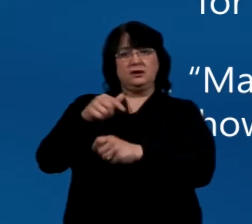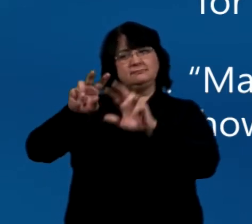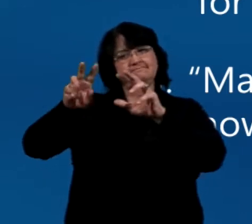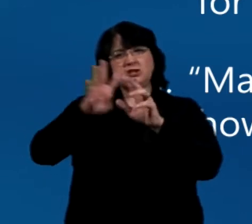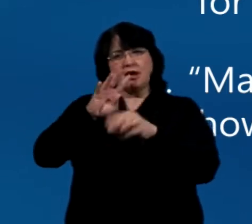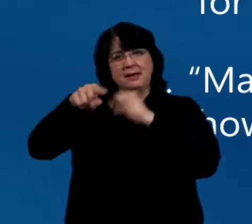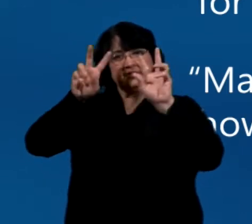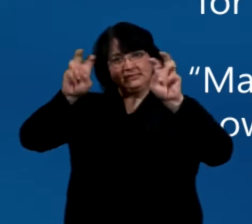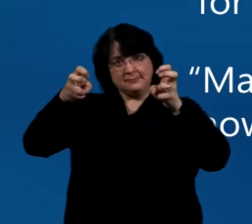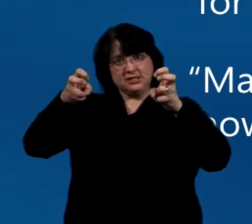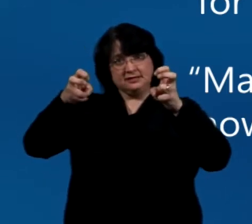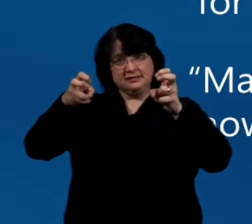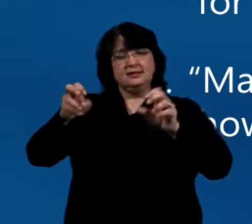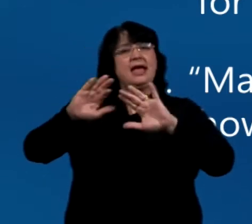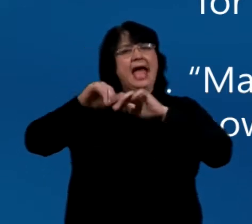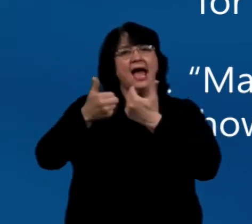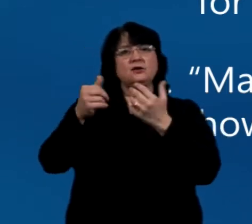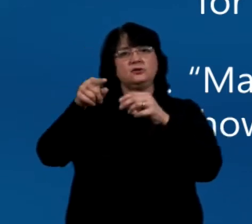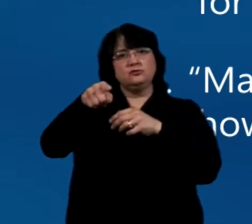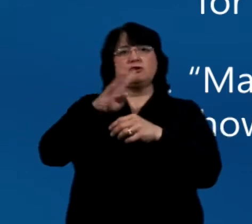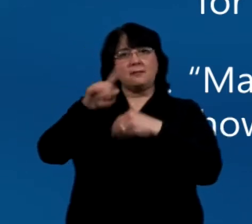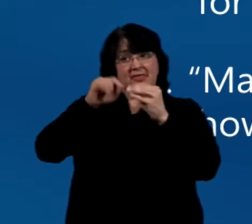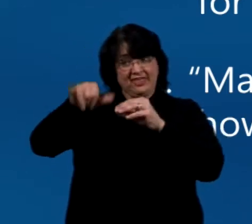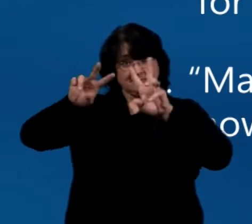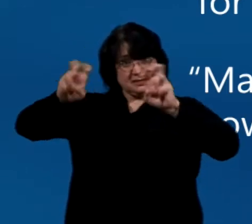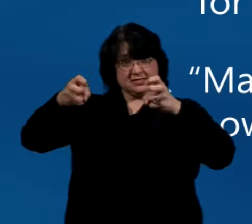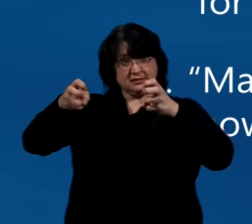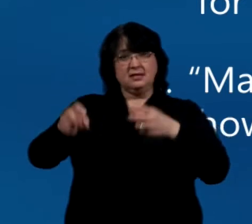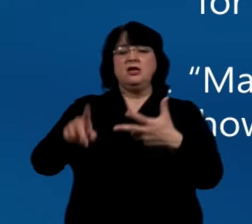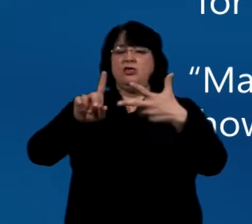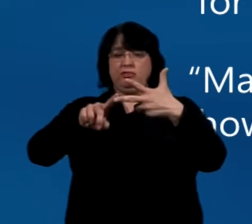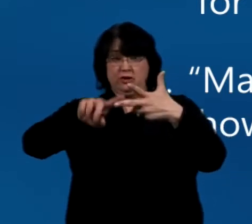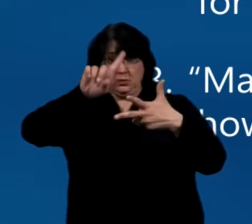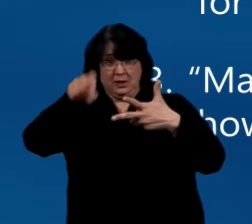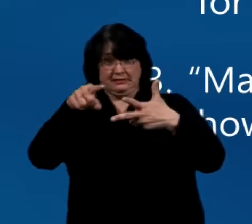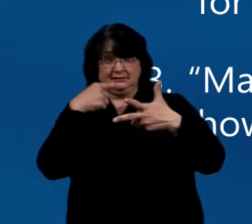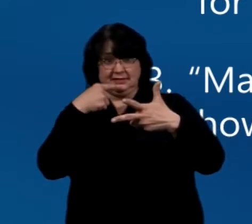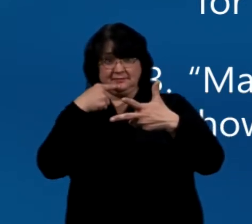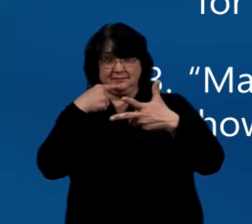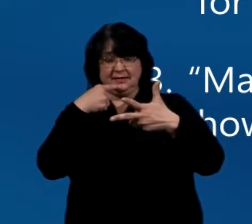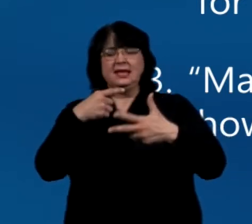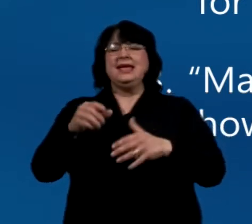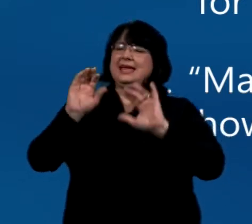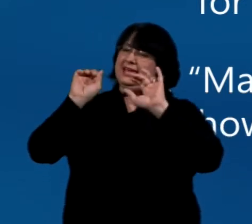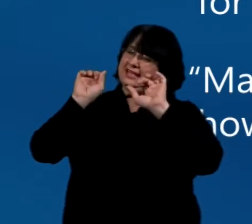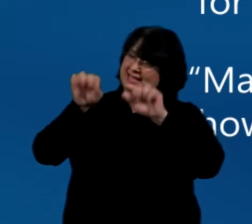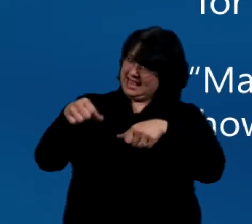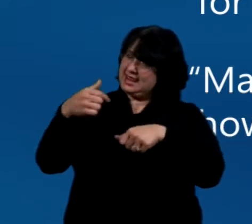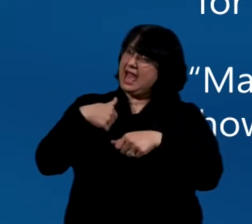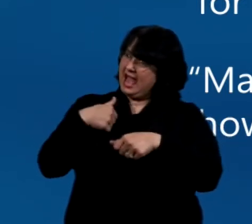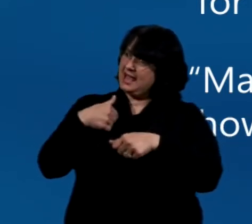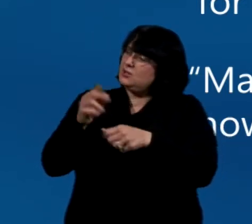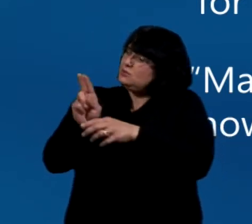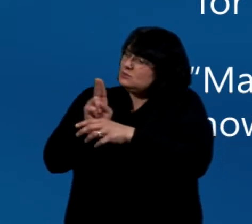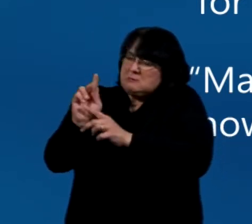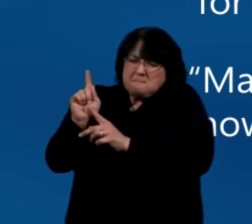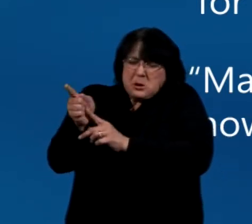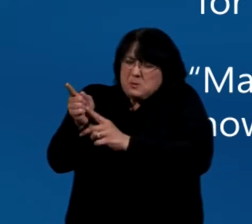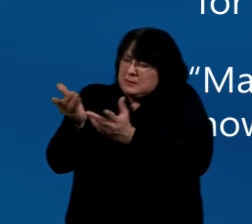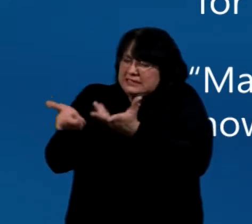How do you get on subject? By these questions. What's the third question? The third question is simply, could I take just a moment